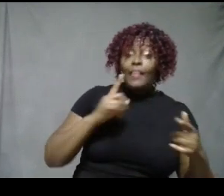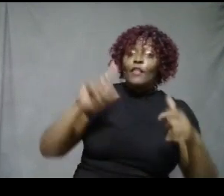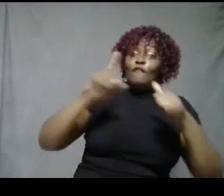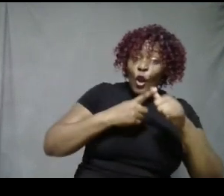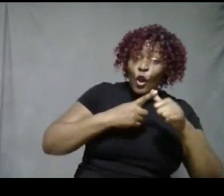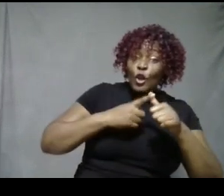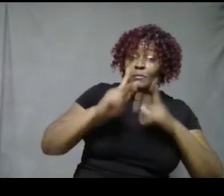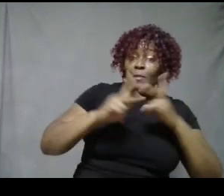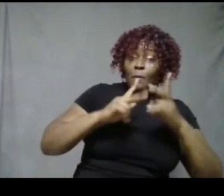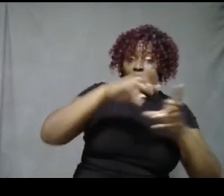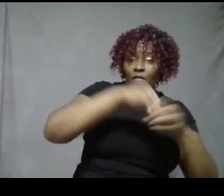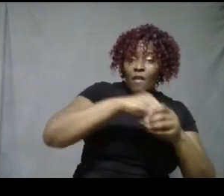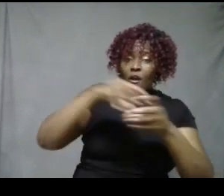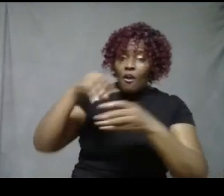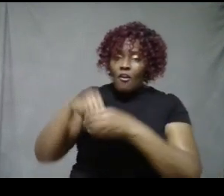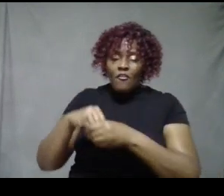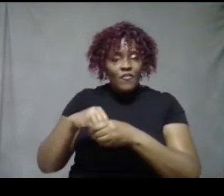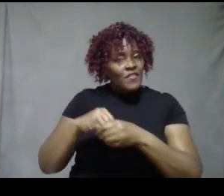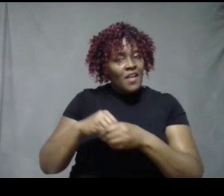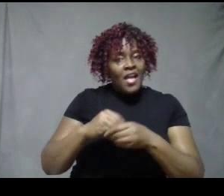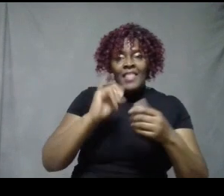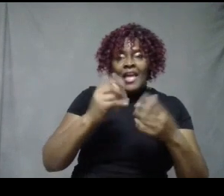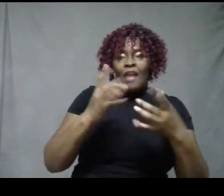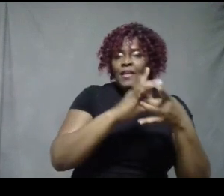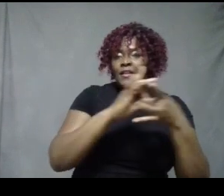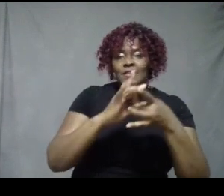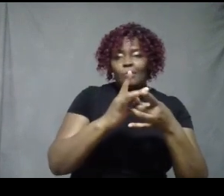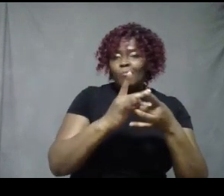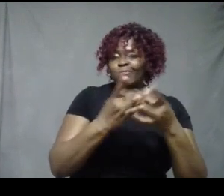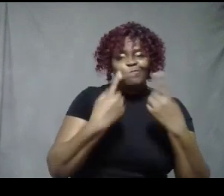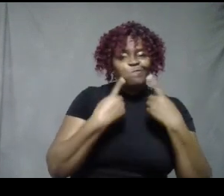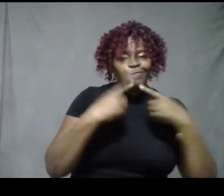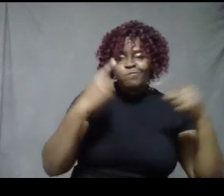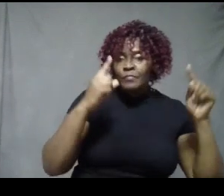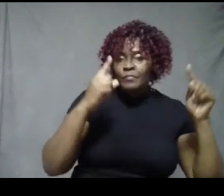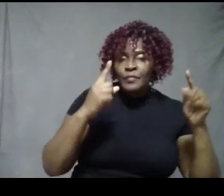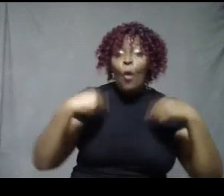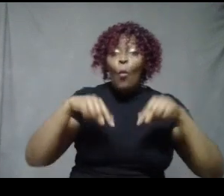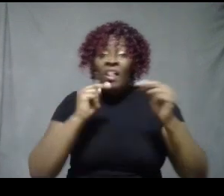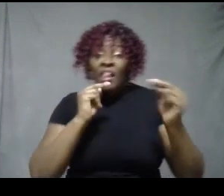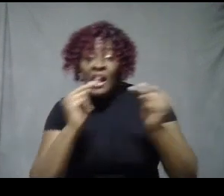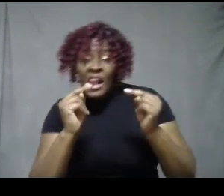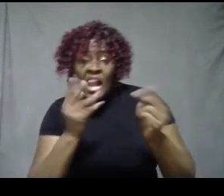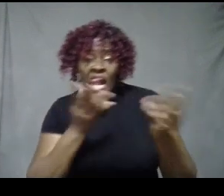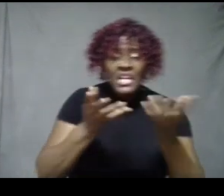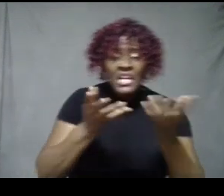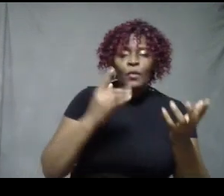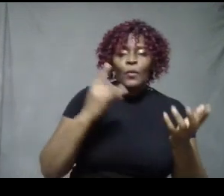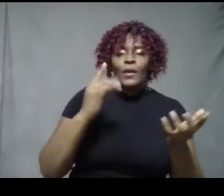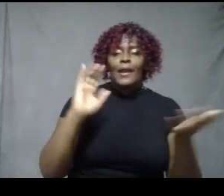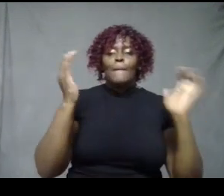agreement did not work out. When we were in mediation, we compared it to a bad marriage.